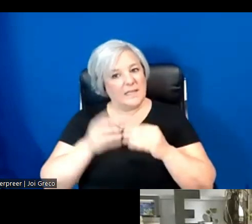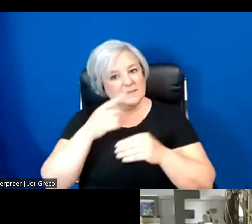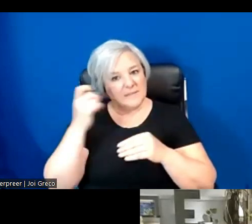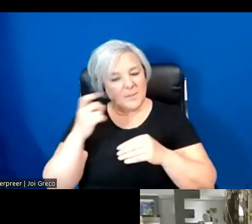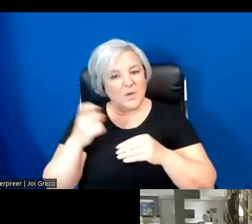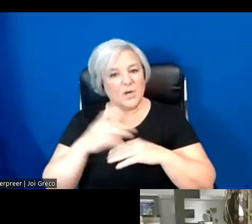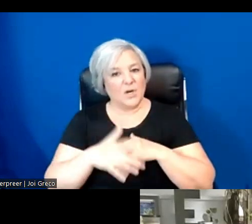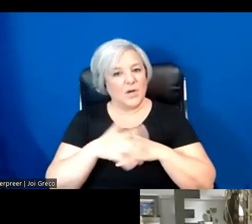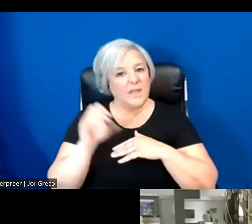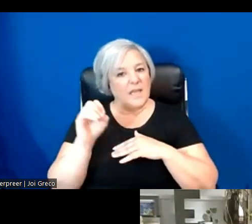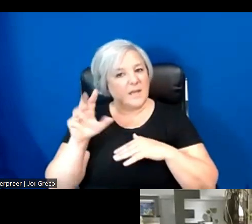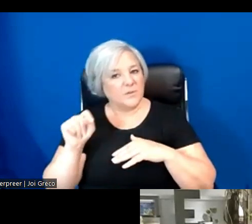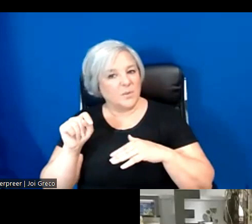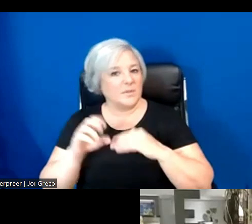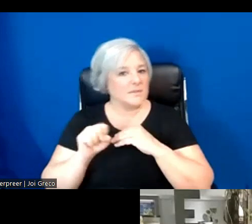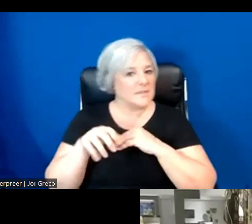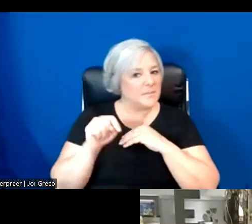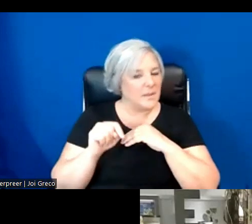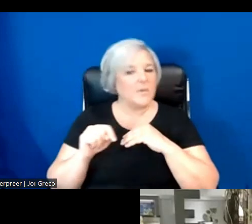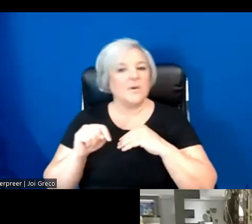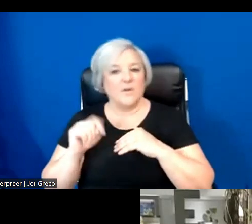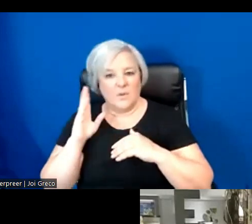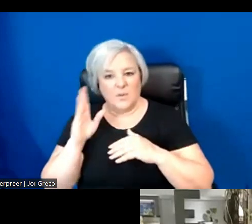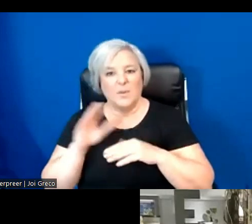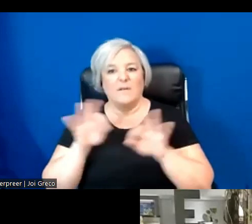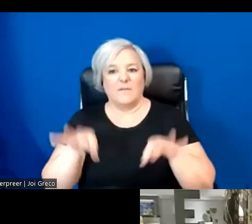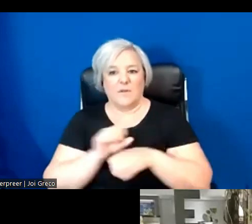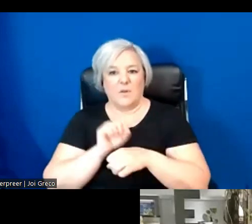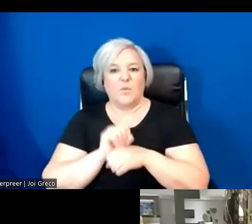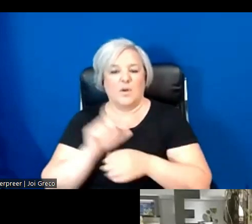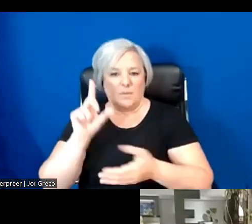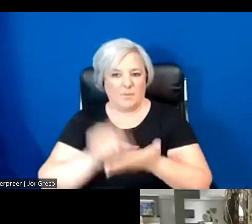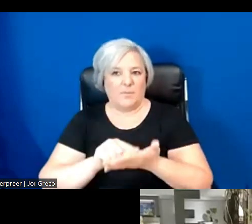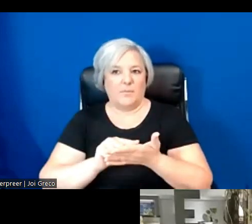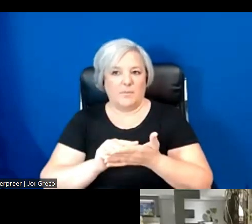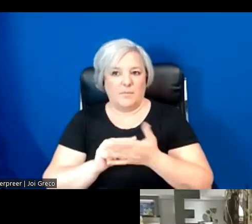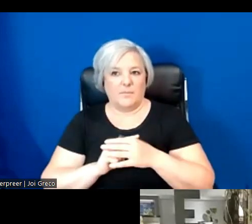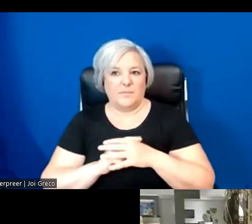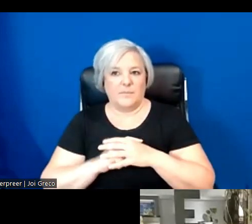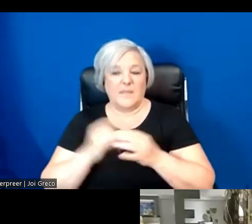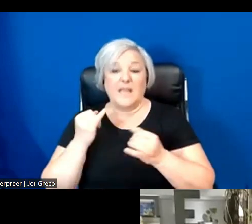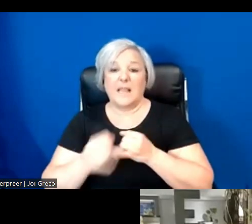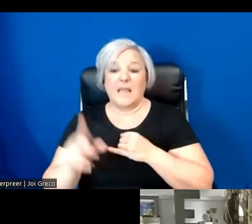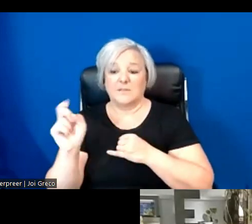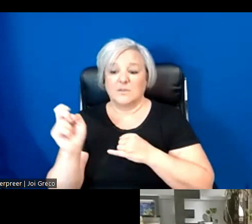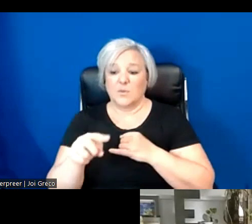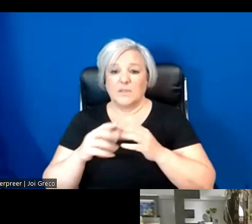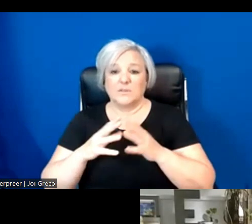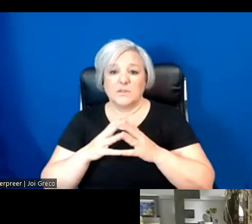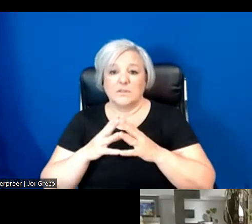early October, September, that there will be a framework that's published. And our last question before we move on